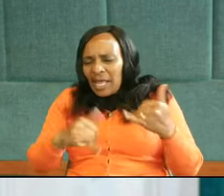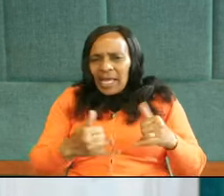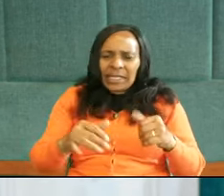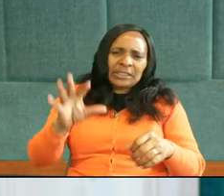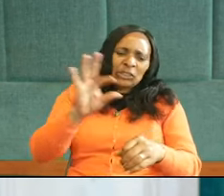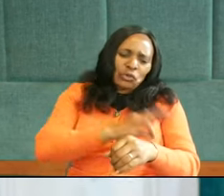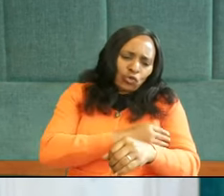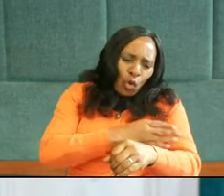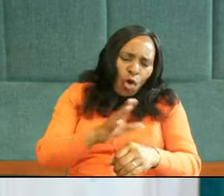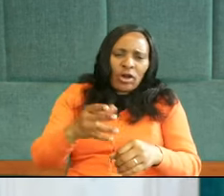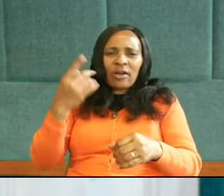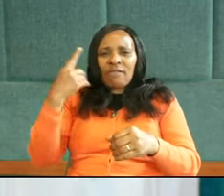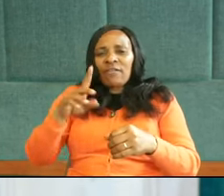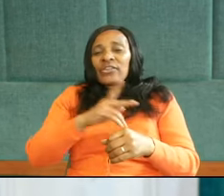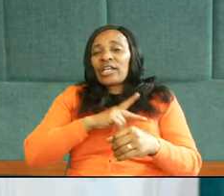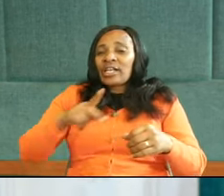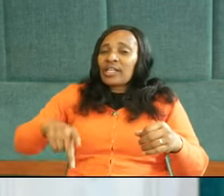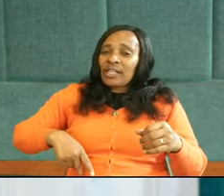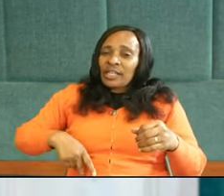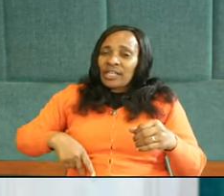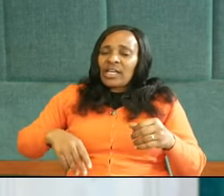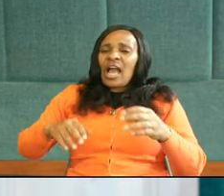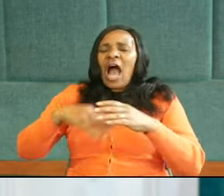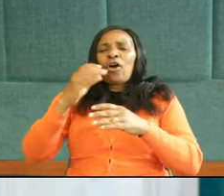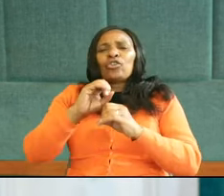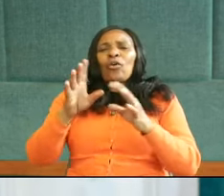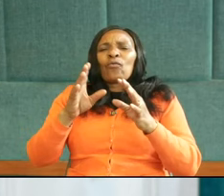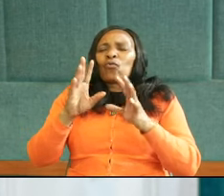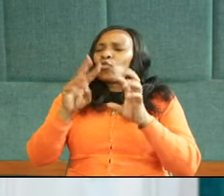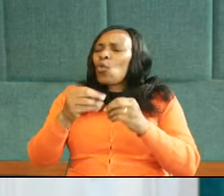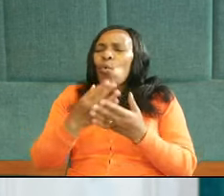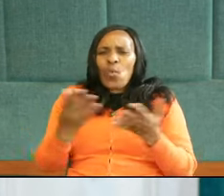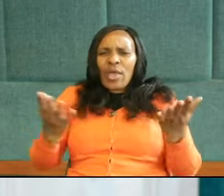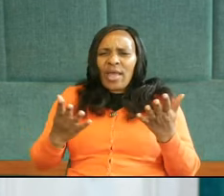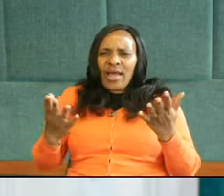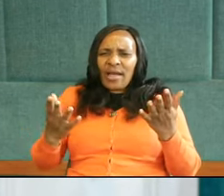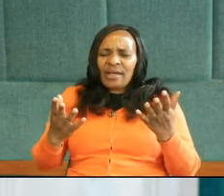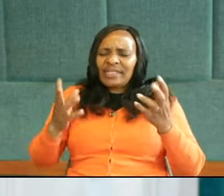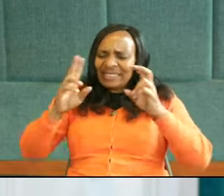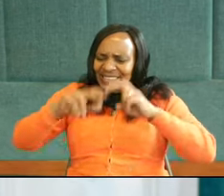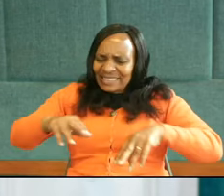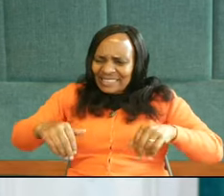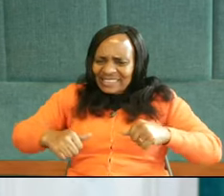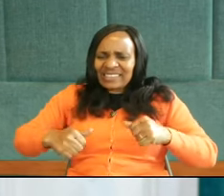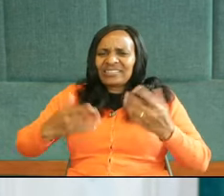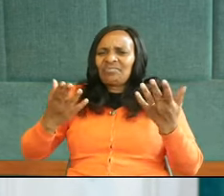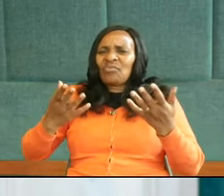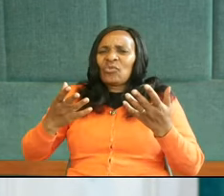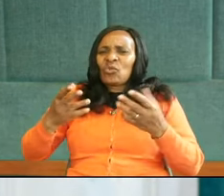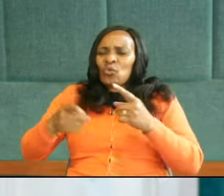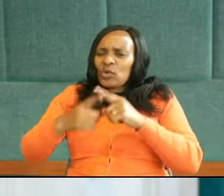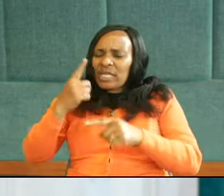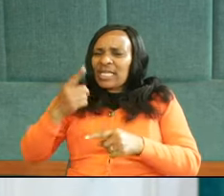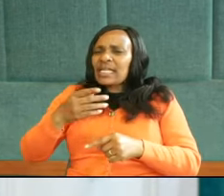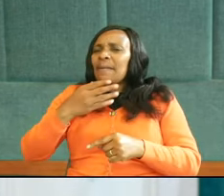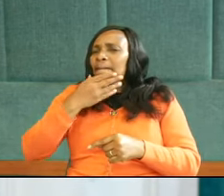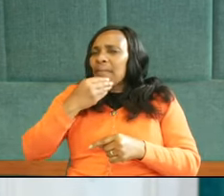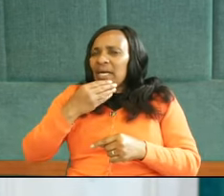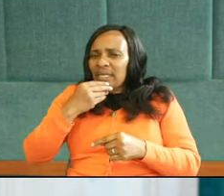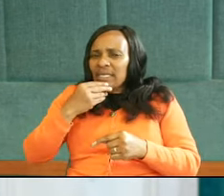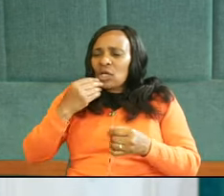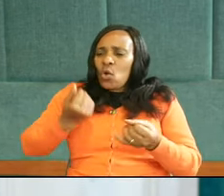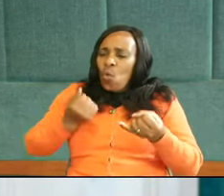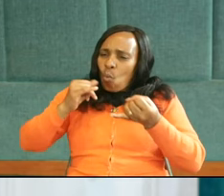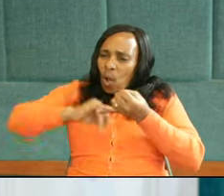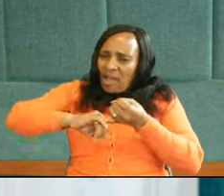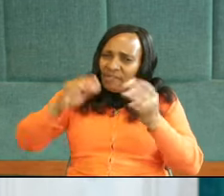just throws a javelin out of nowhere. Mm-hmm. He seeks to kill you. You run for your life. Your wife hides